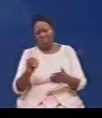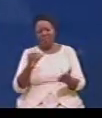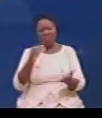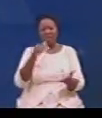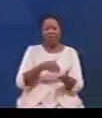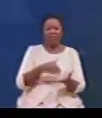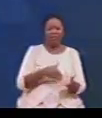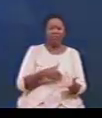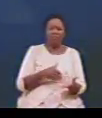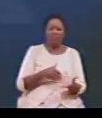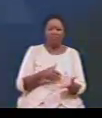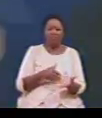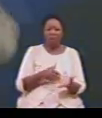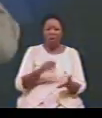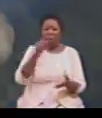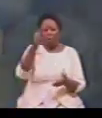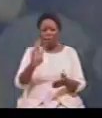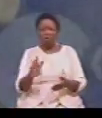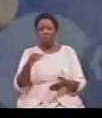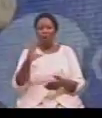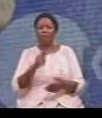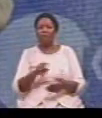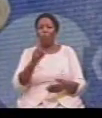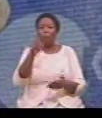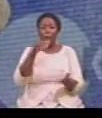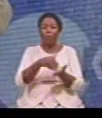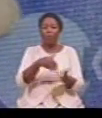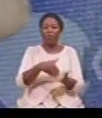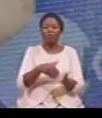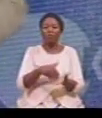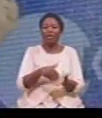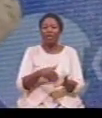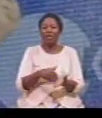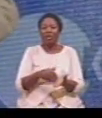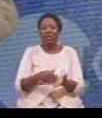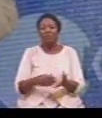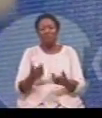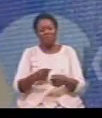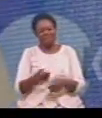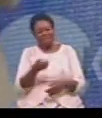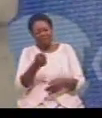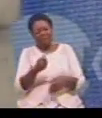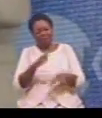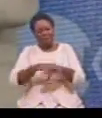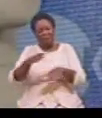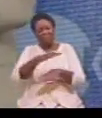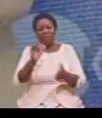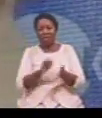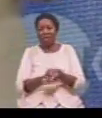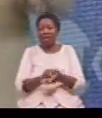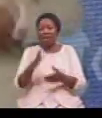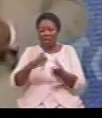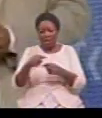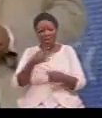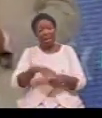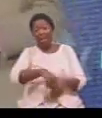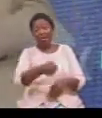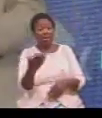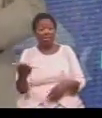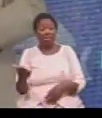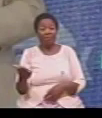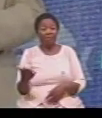250,000, one quarter of a million, or maybe a little above that. And he said,